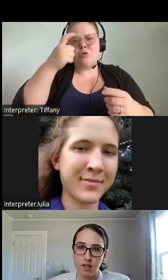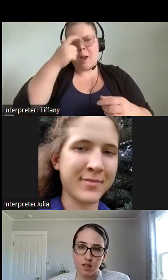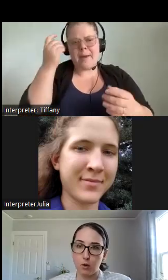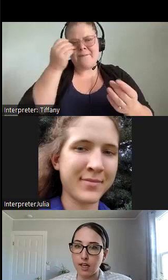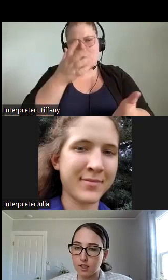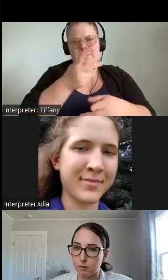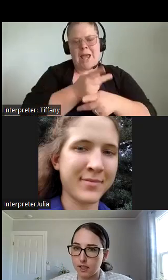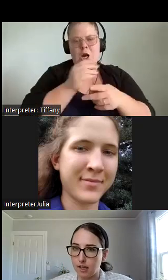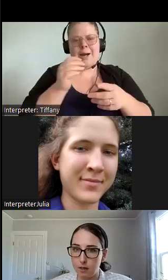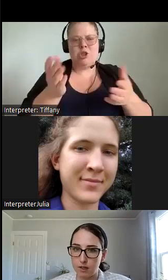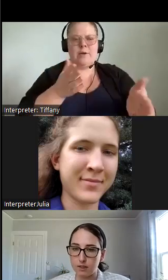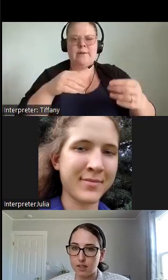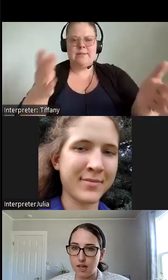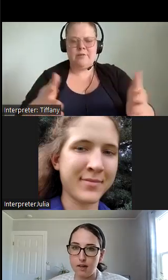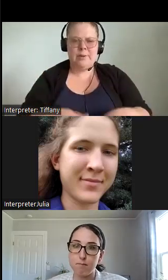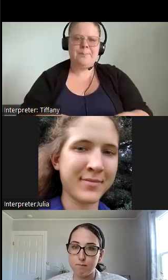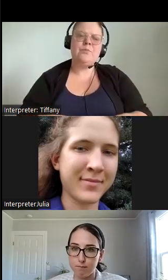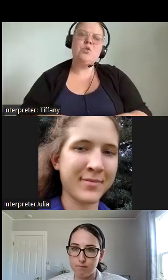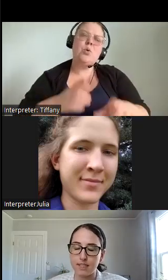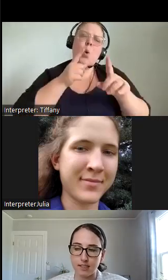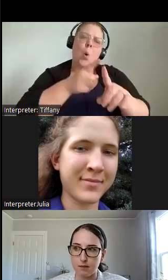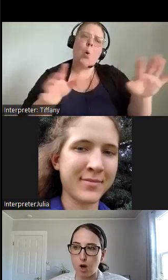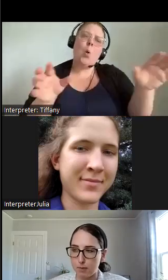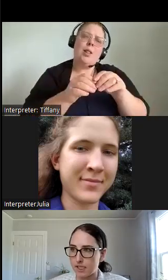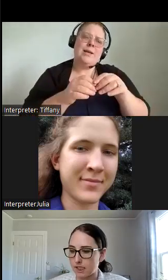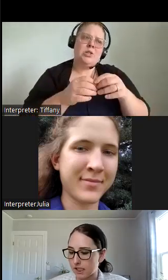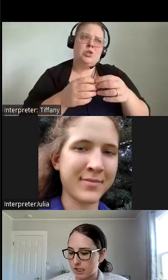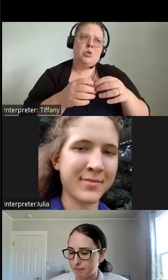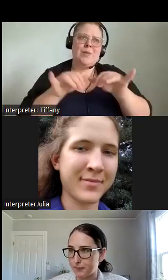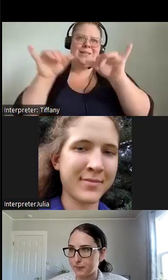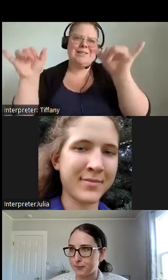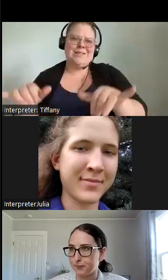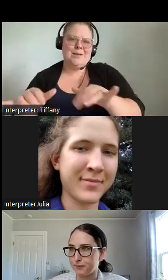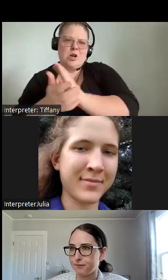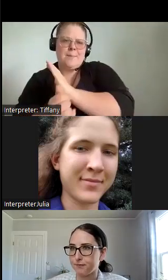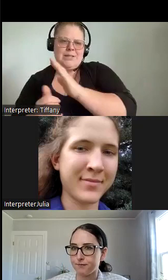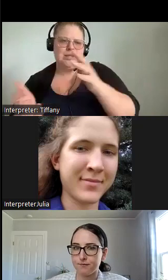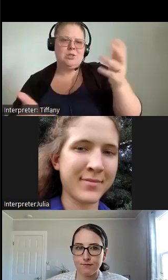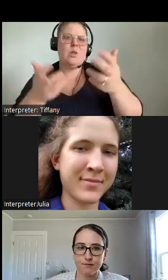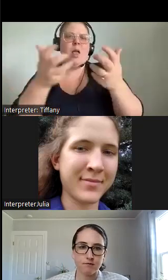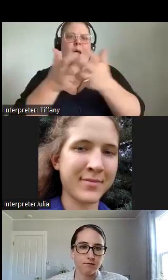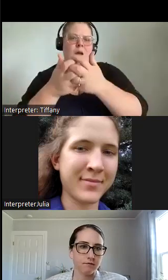Again, the goal here to really align with those system competencies.